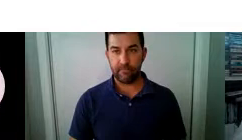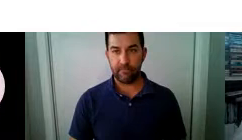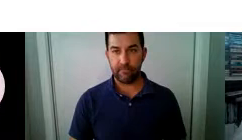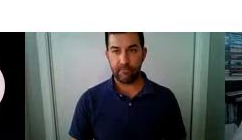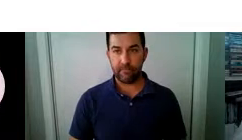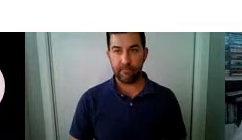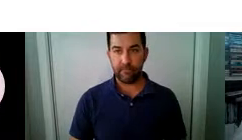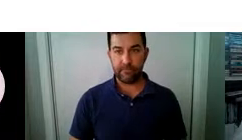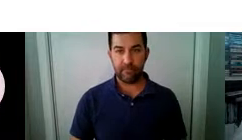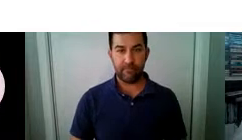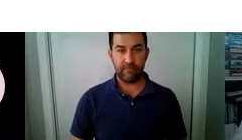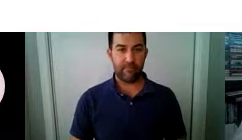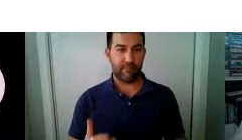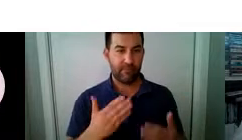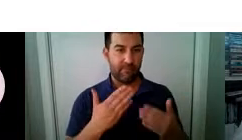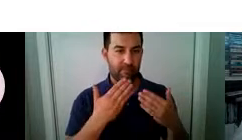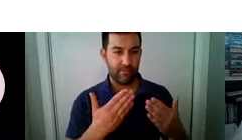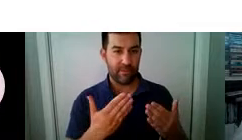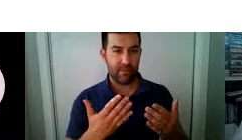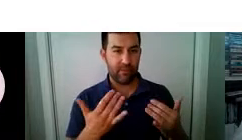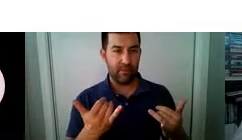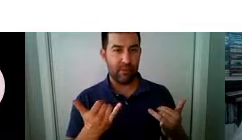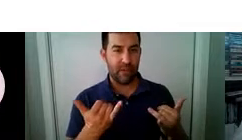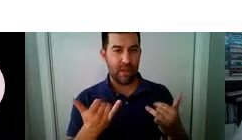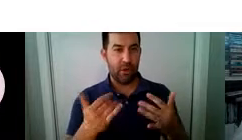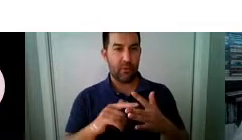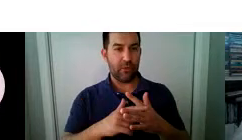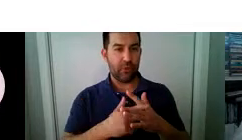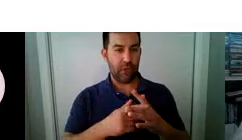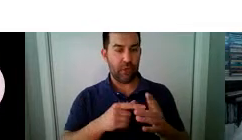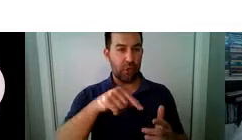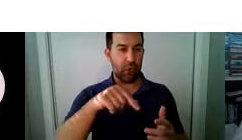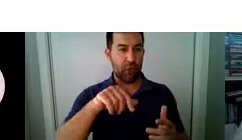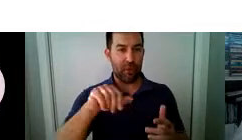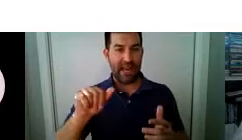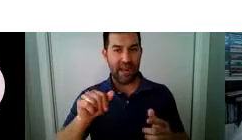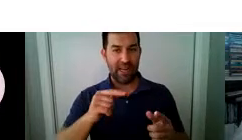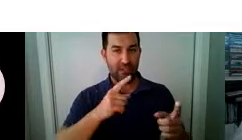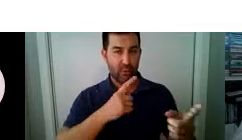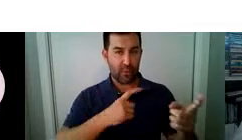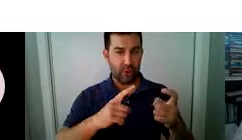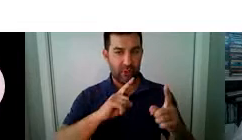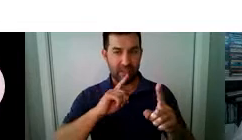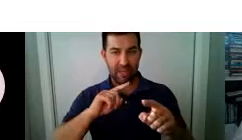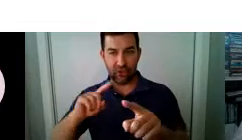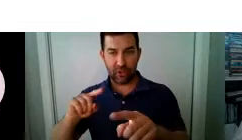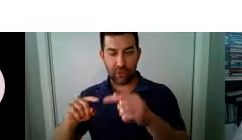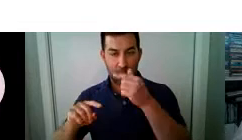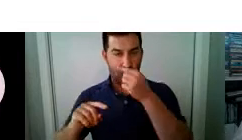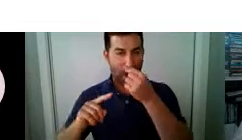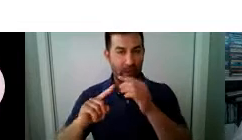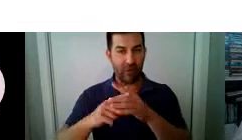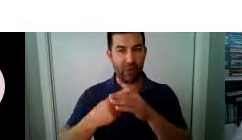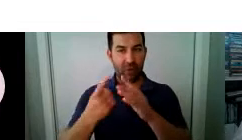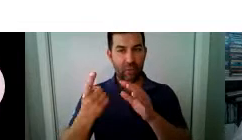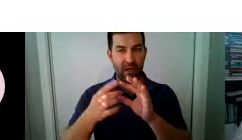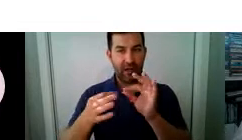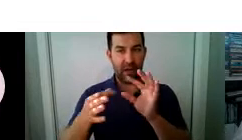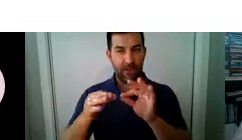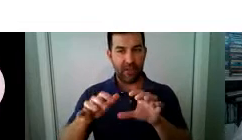Thank you, Maura. All right, so we're going to now begin the Q&A session, and we're going to start with a comment in the chat